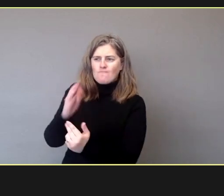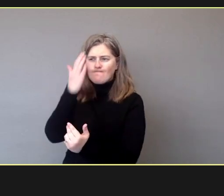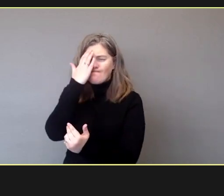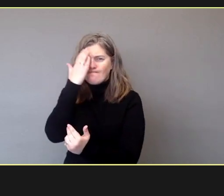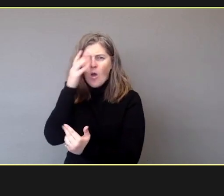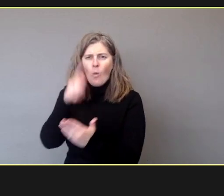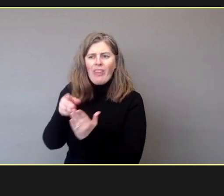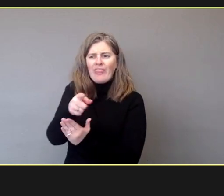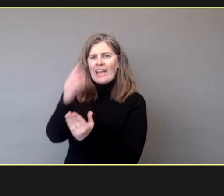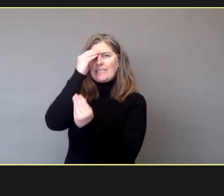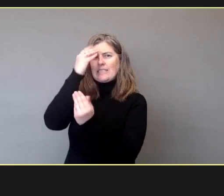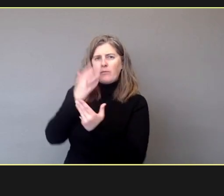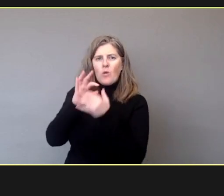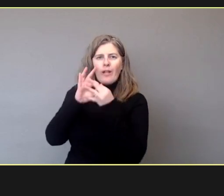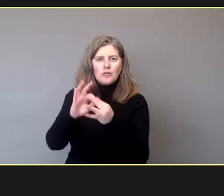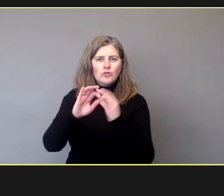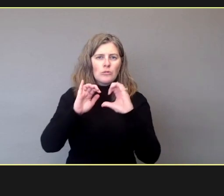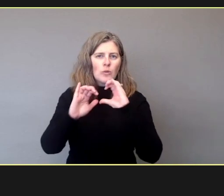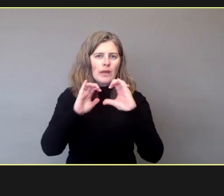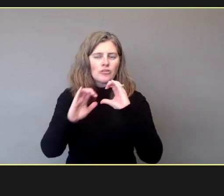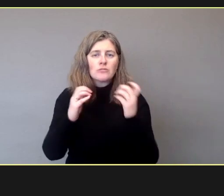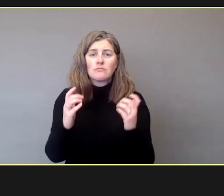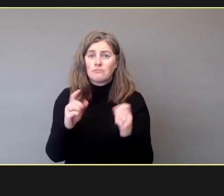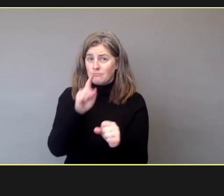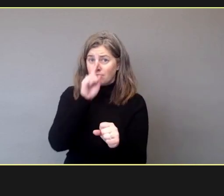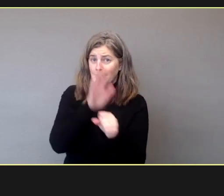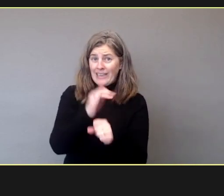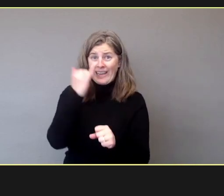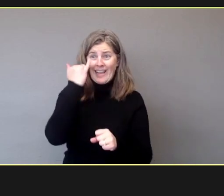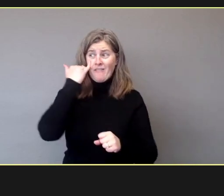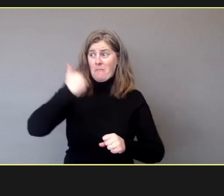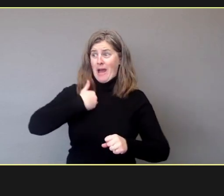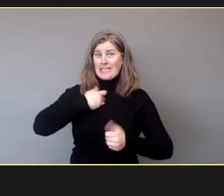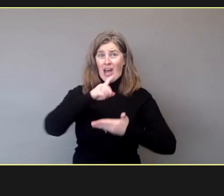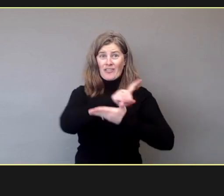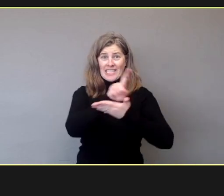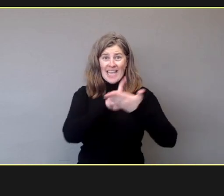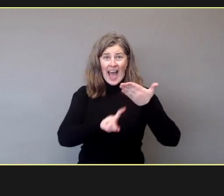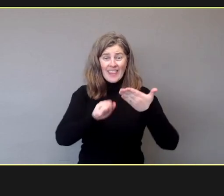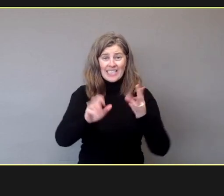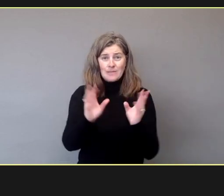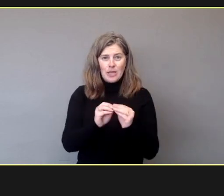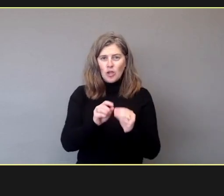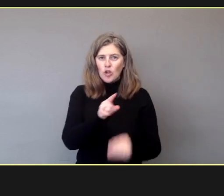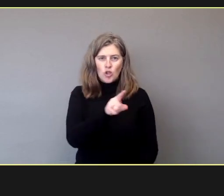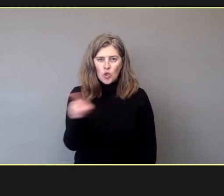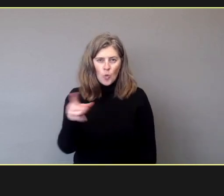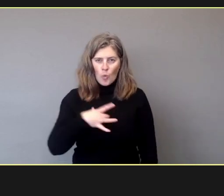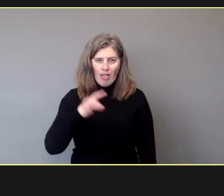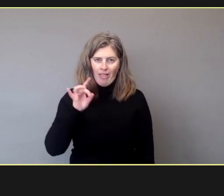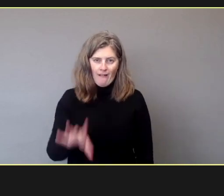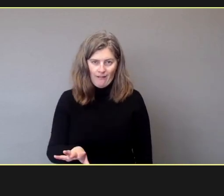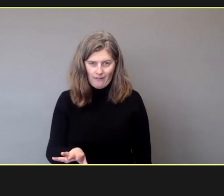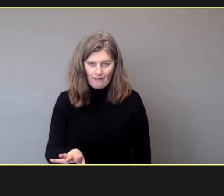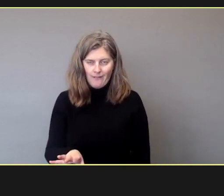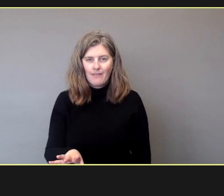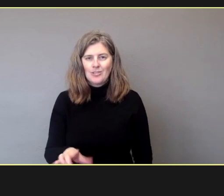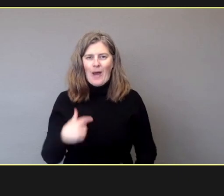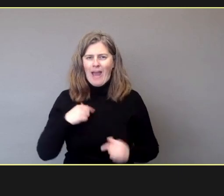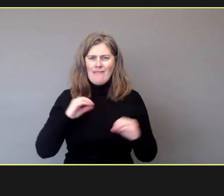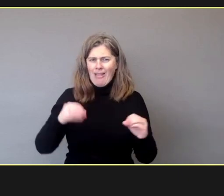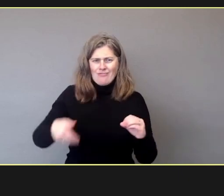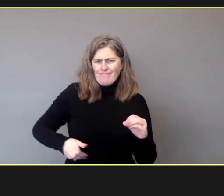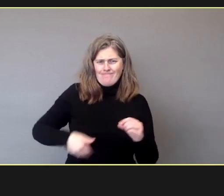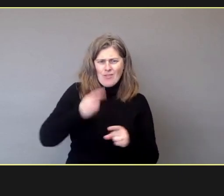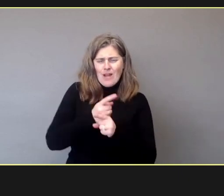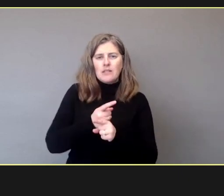me about comms. And I can guarantee you, if I designed this baby, you would not like it. So I just don't have those instincts. So I'm